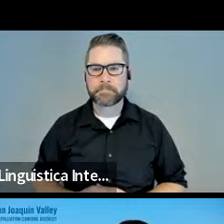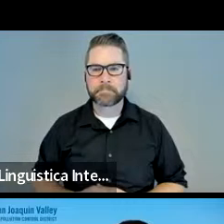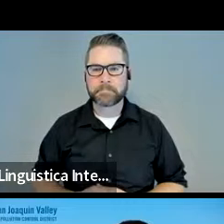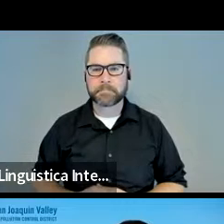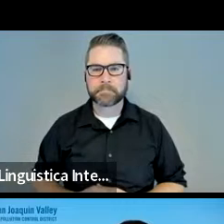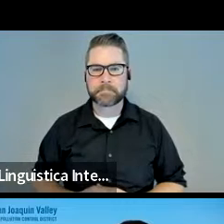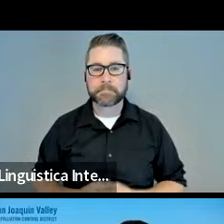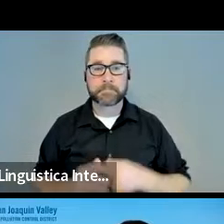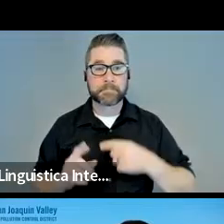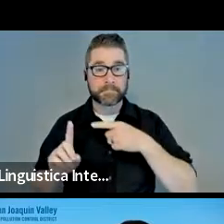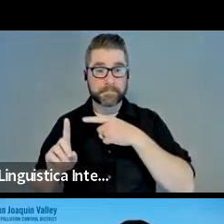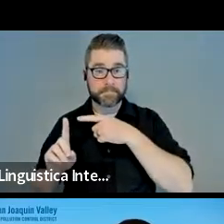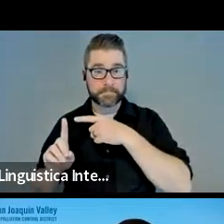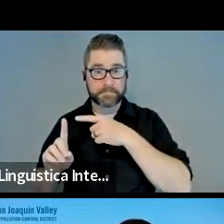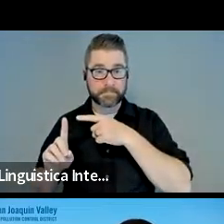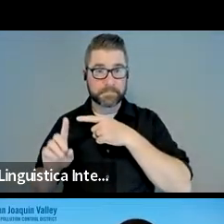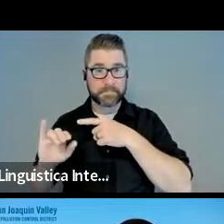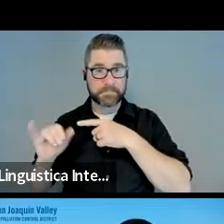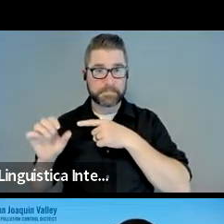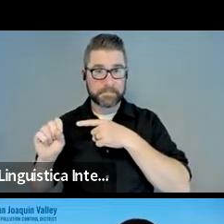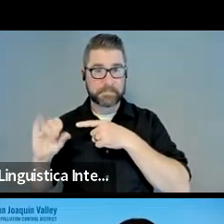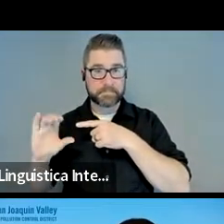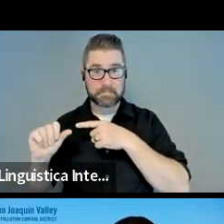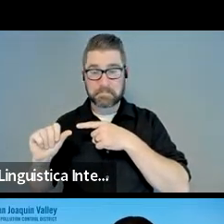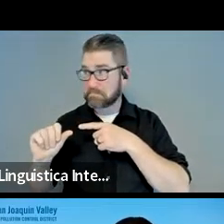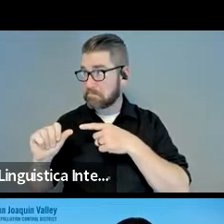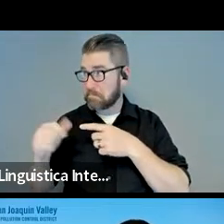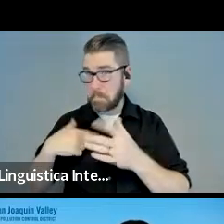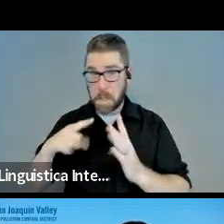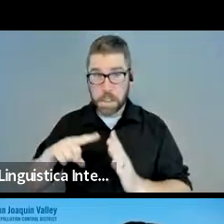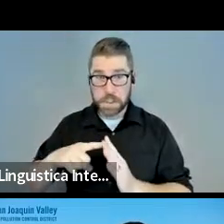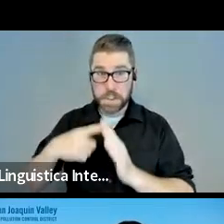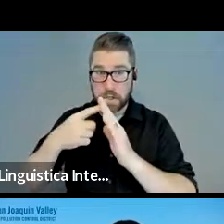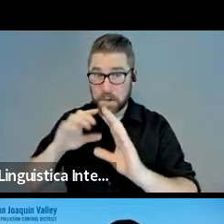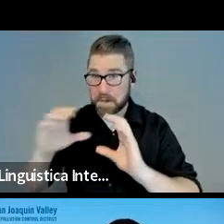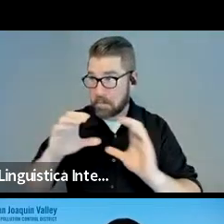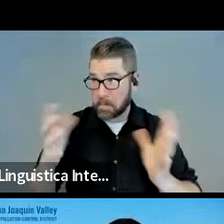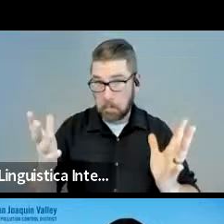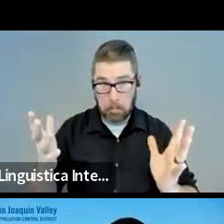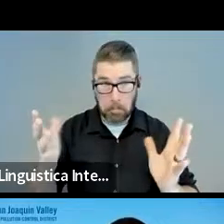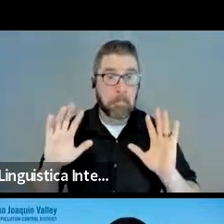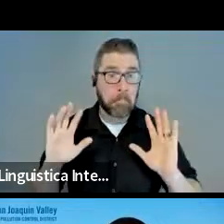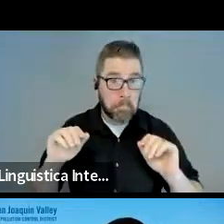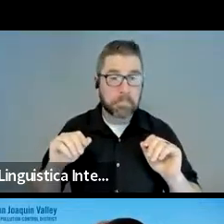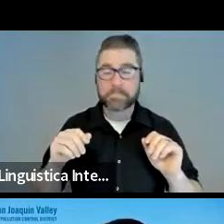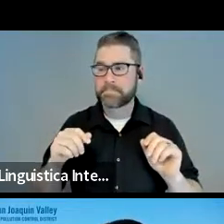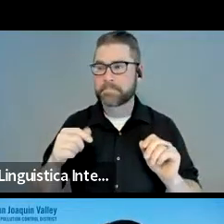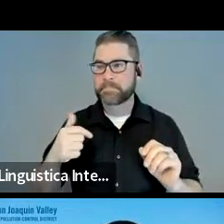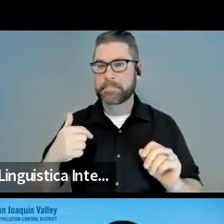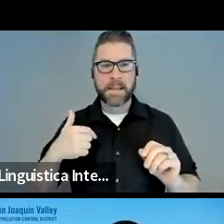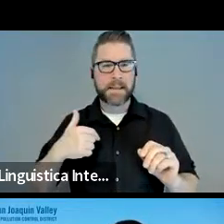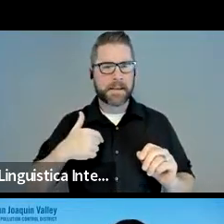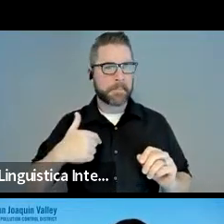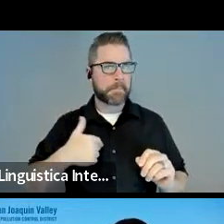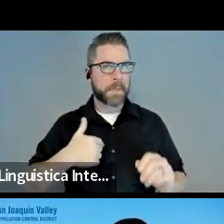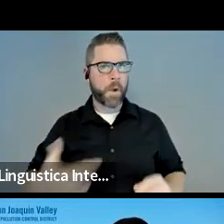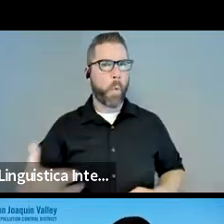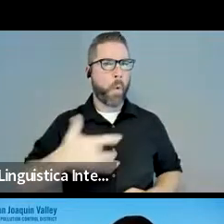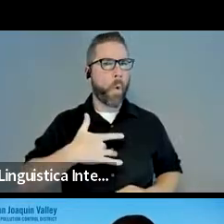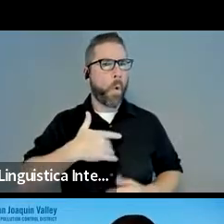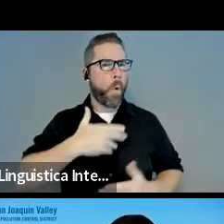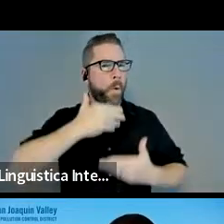I'm happy to start the conversation, if that's okay with you. I was so grateful for the